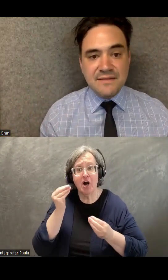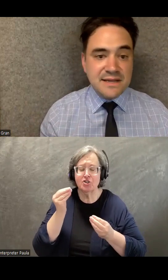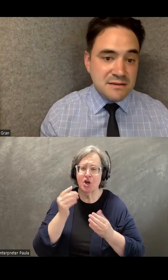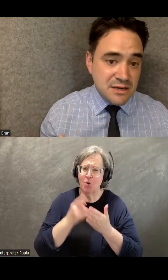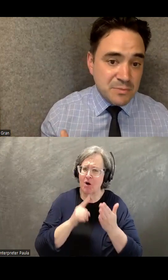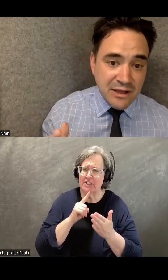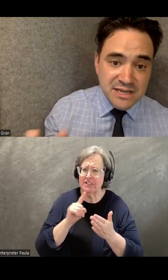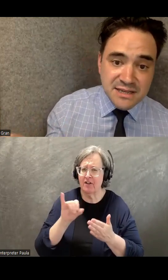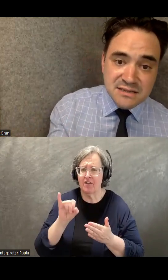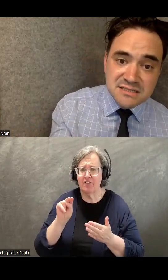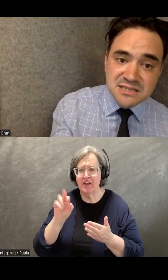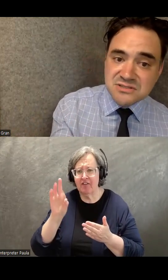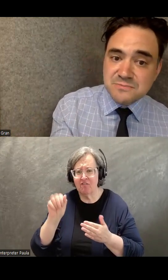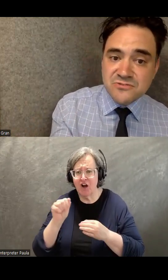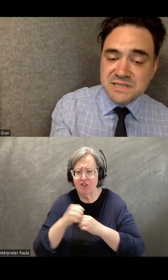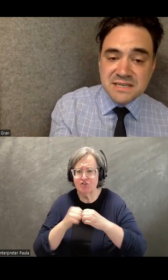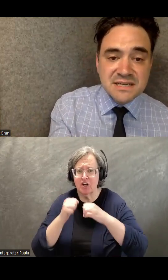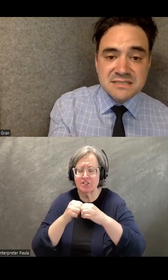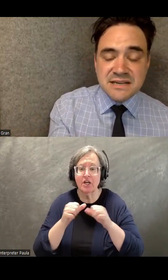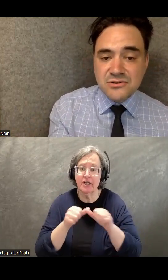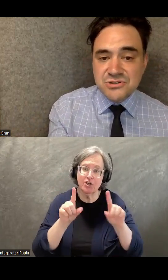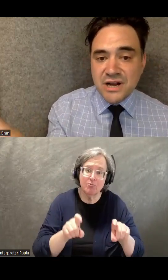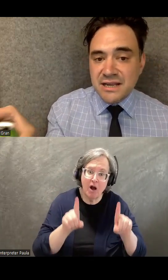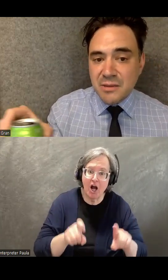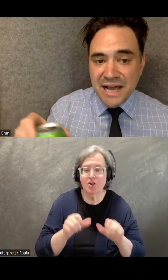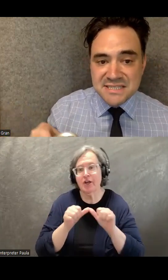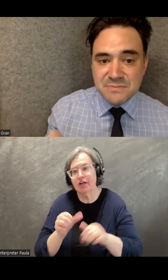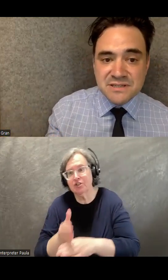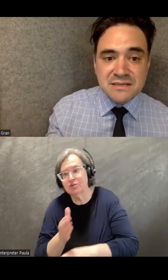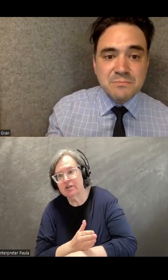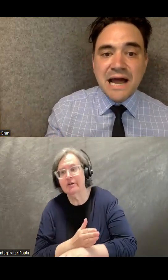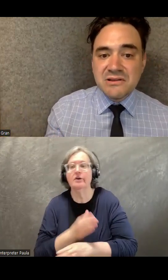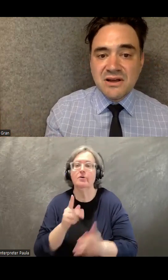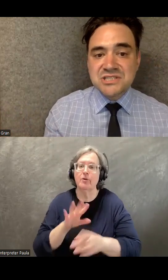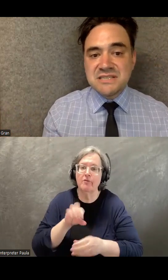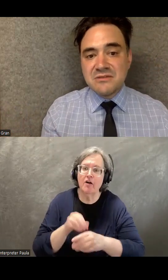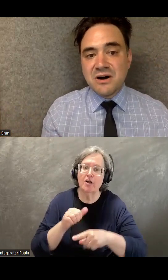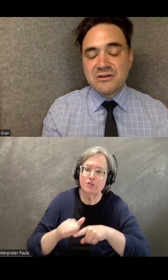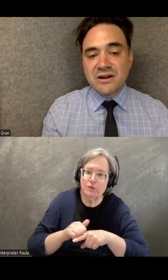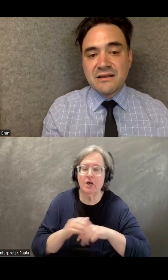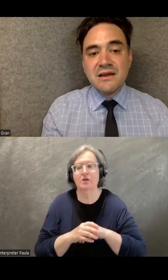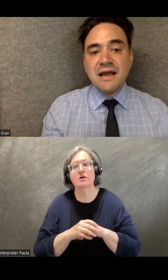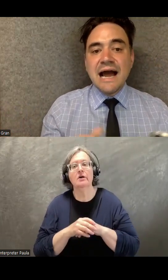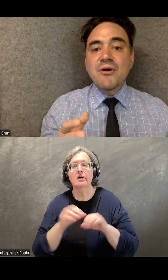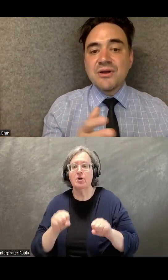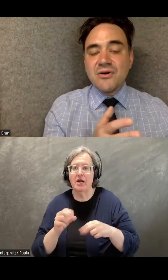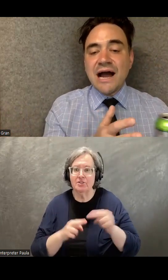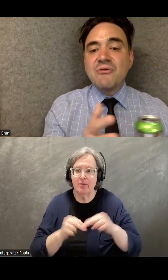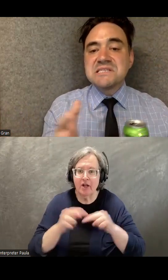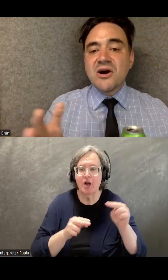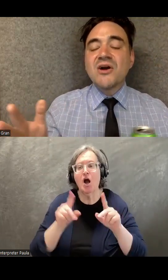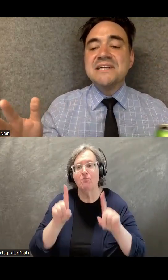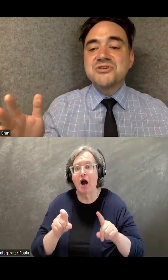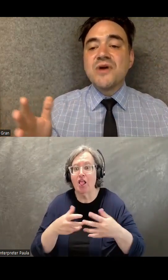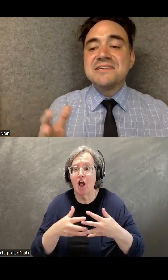like. And then, piloting and continuous improvement, stakeholder training, capacity building, pilot launch and data monitoring. How